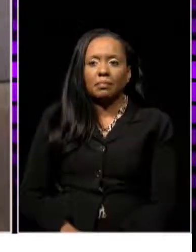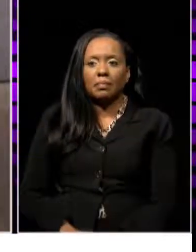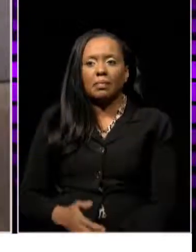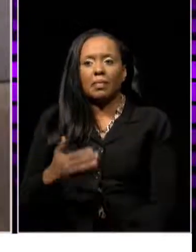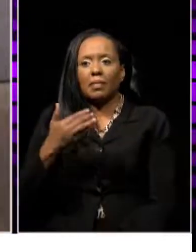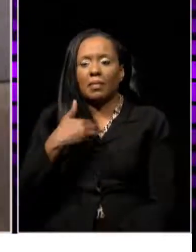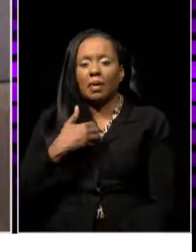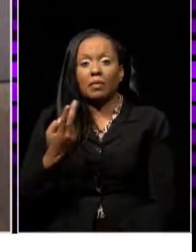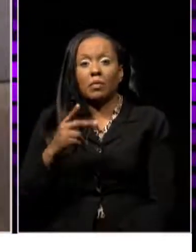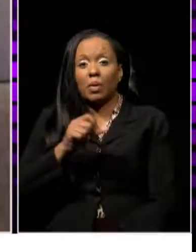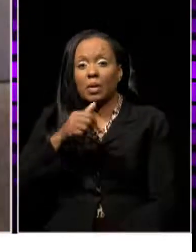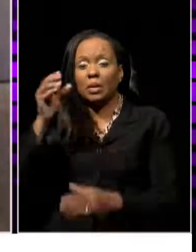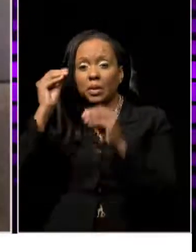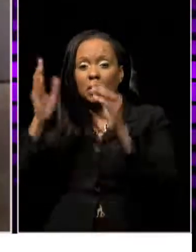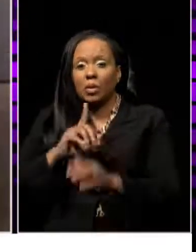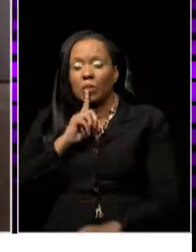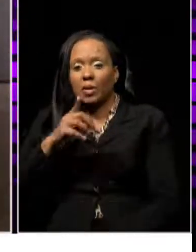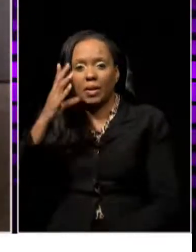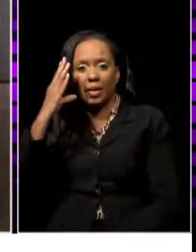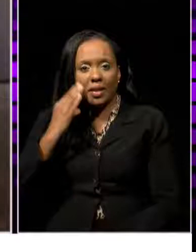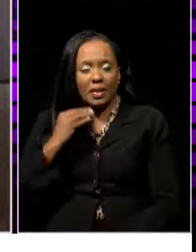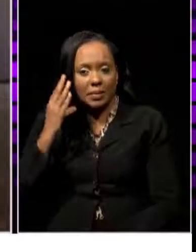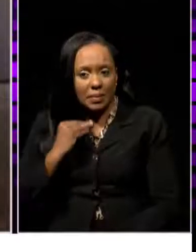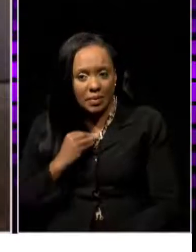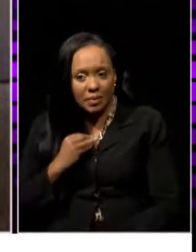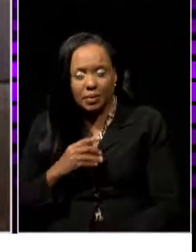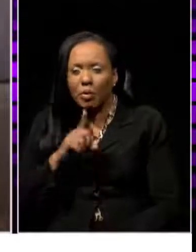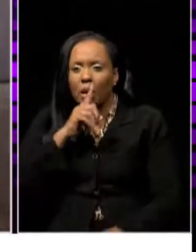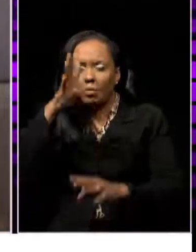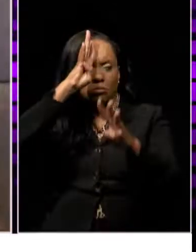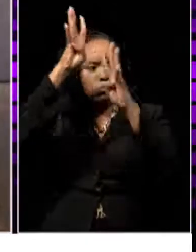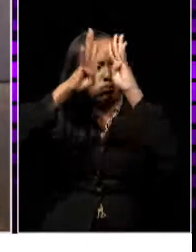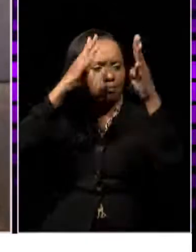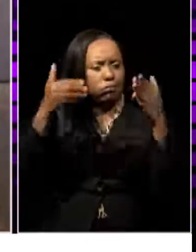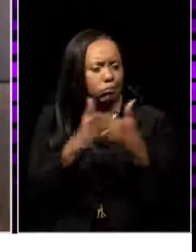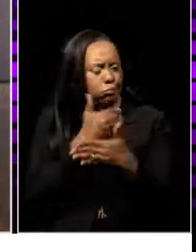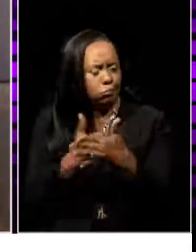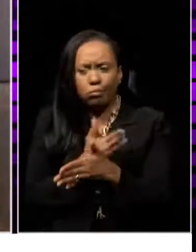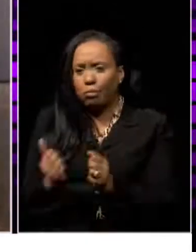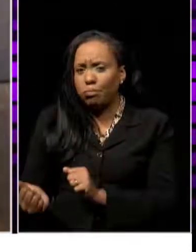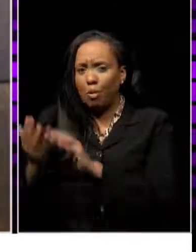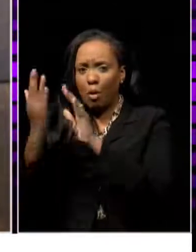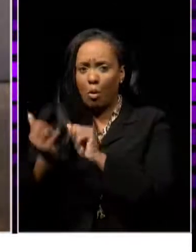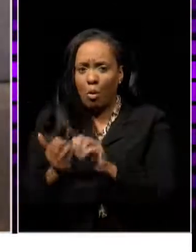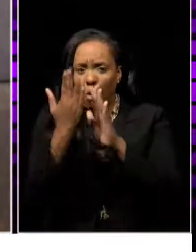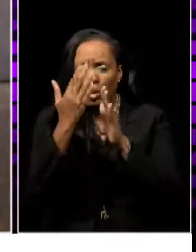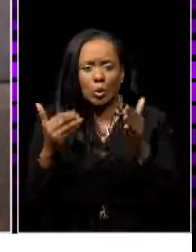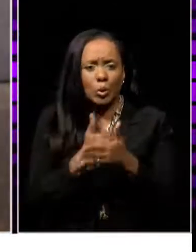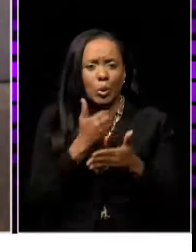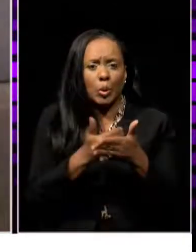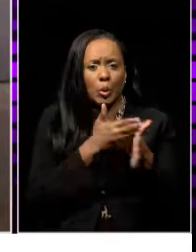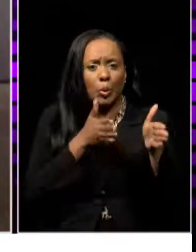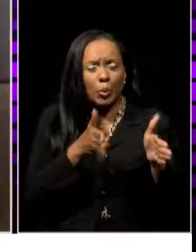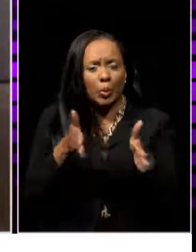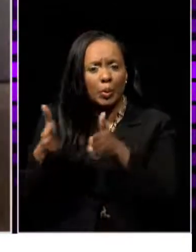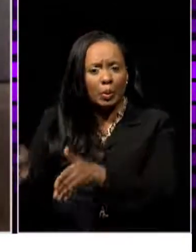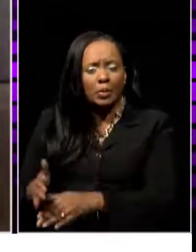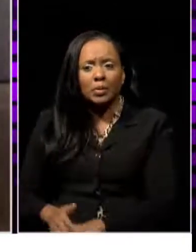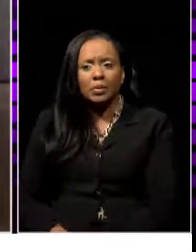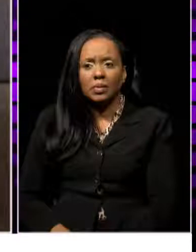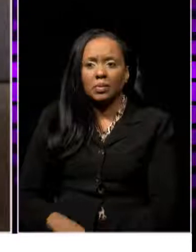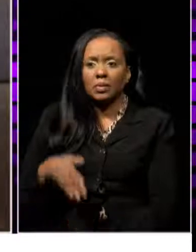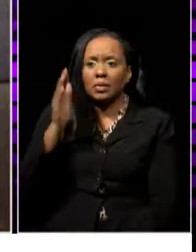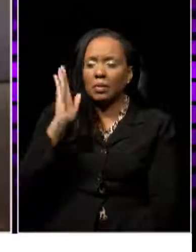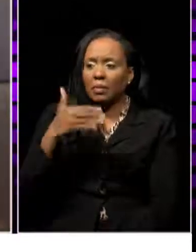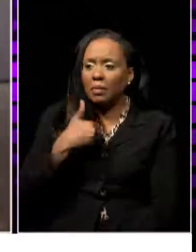very, very experienced. And they have come up with some new methods that they're helping me out with, in terms of they will find ways to